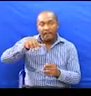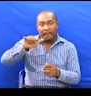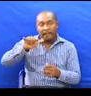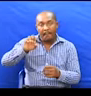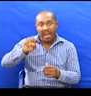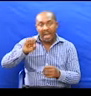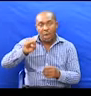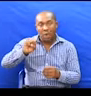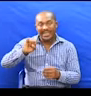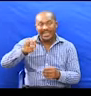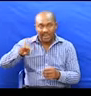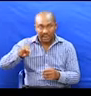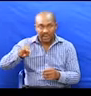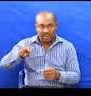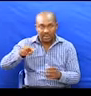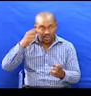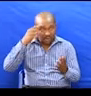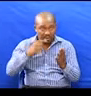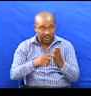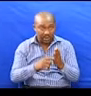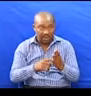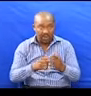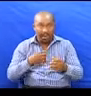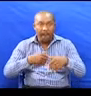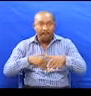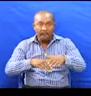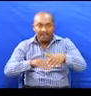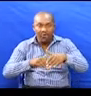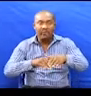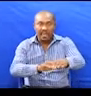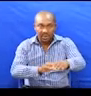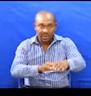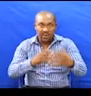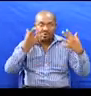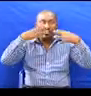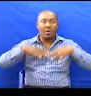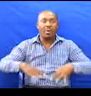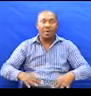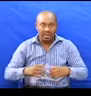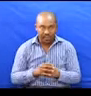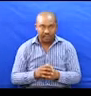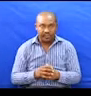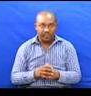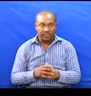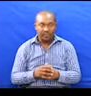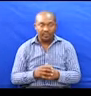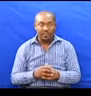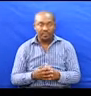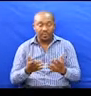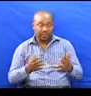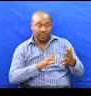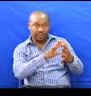protein facilitates what? Movement. So, these are some functions of protein. These